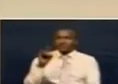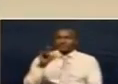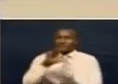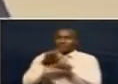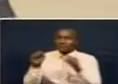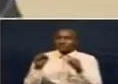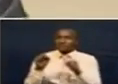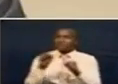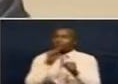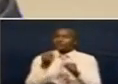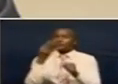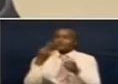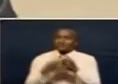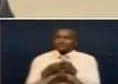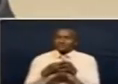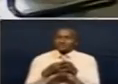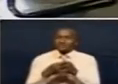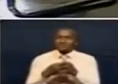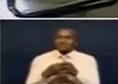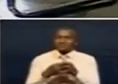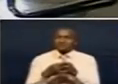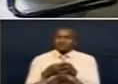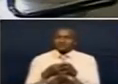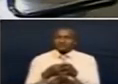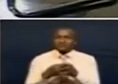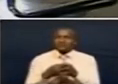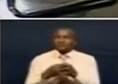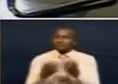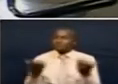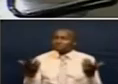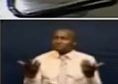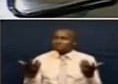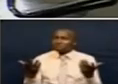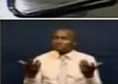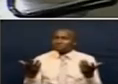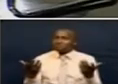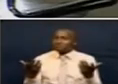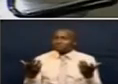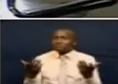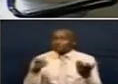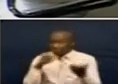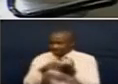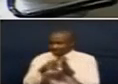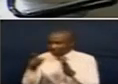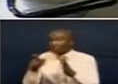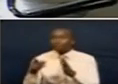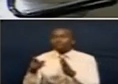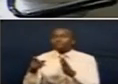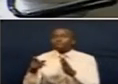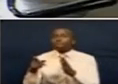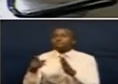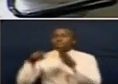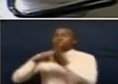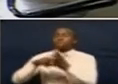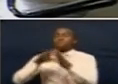France today is 38 years. He's lost it, is what you're saying. Yeah. So you've lost it completely. So you'll run for president after 15 years from today. How old will you be?